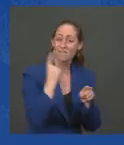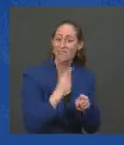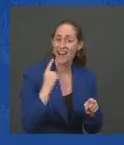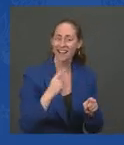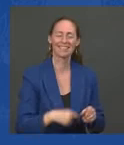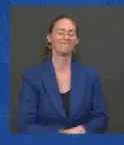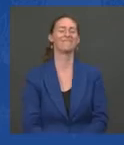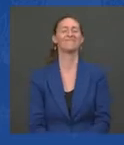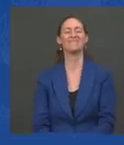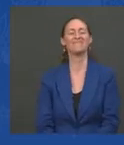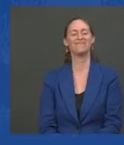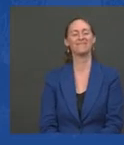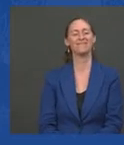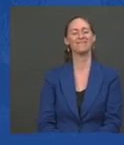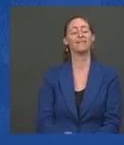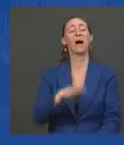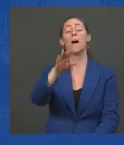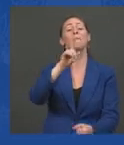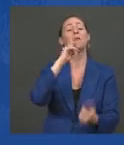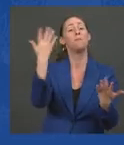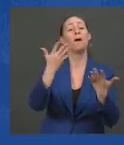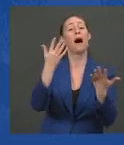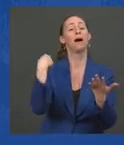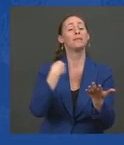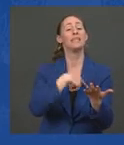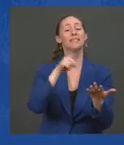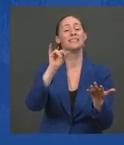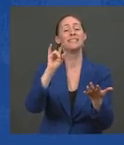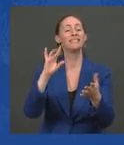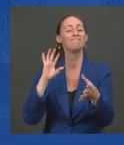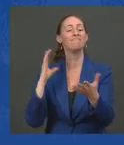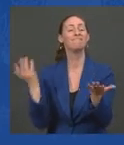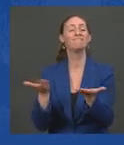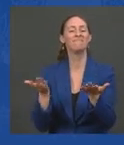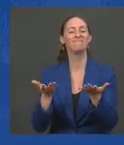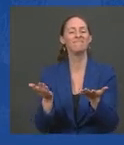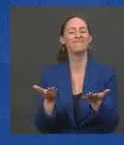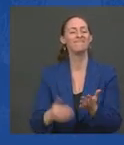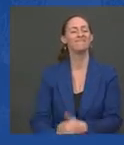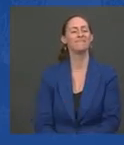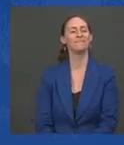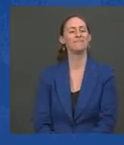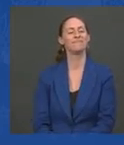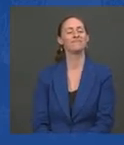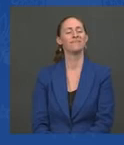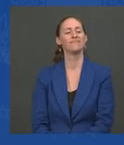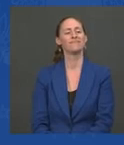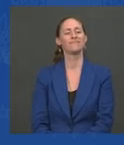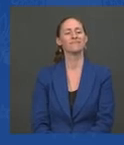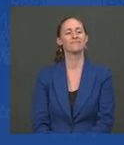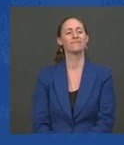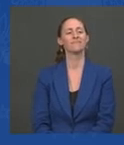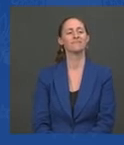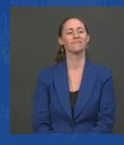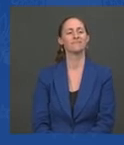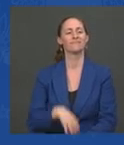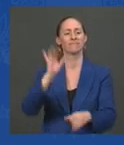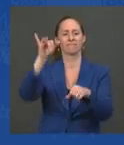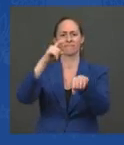But here's what we've done. In addition to putting the president of Delaware State, who used to work for me, doctor, in charge of all of